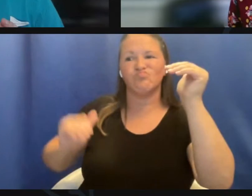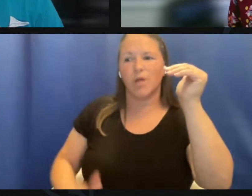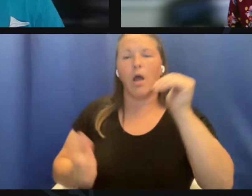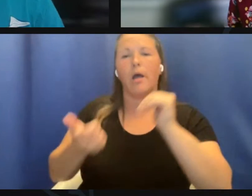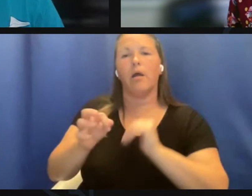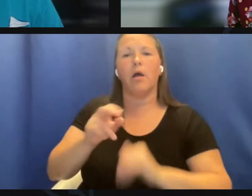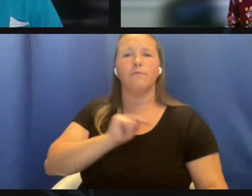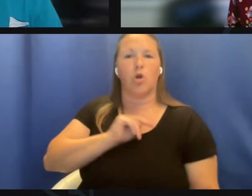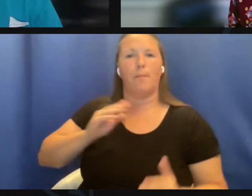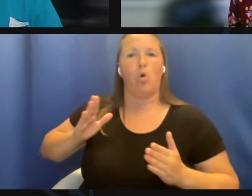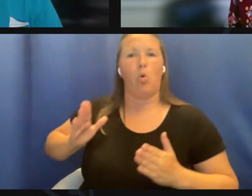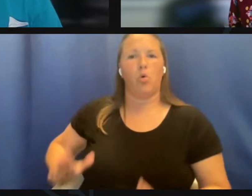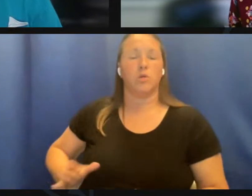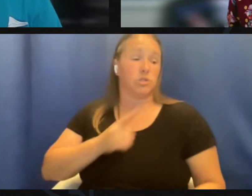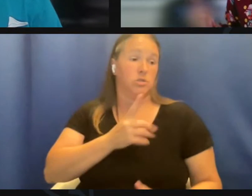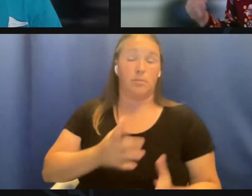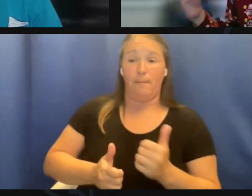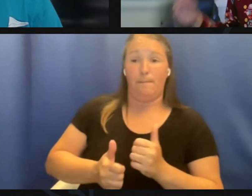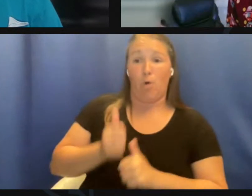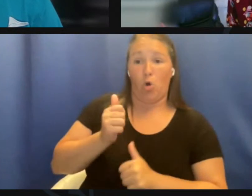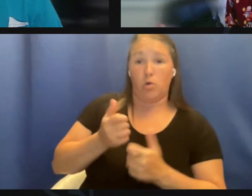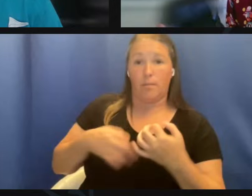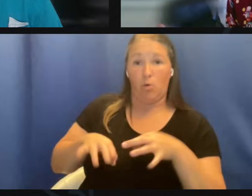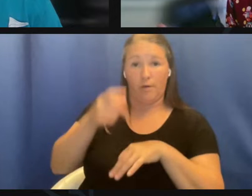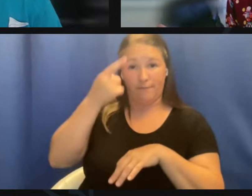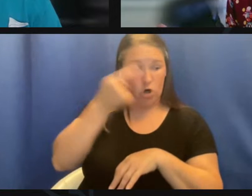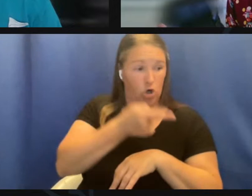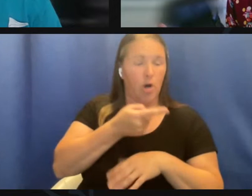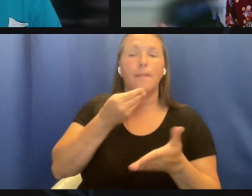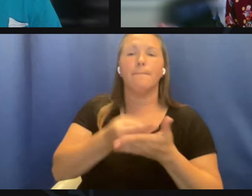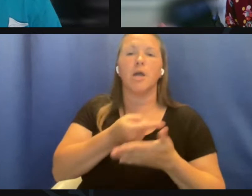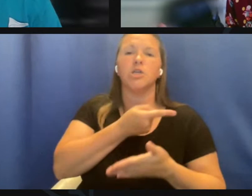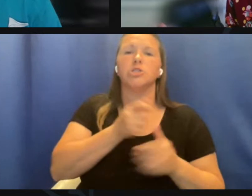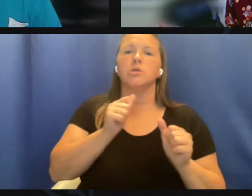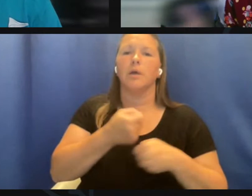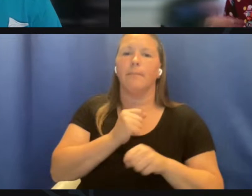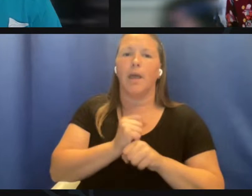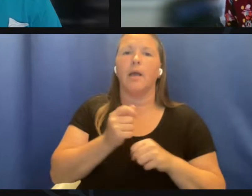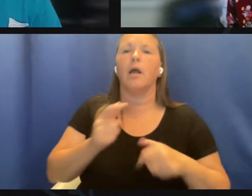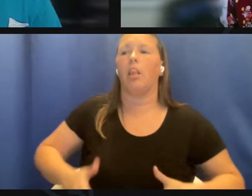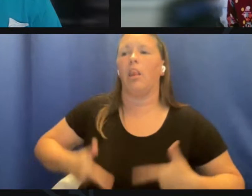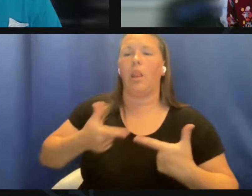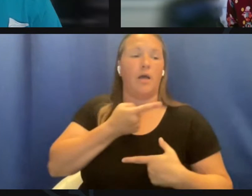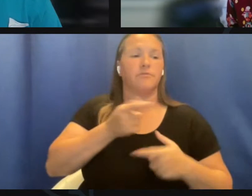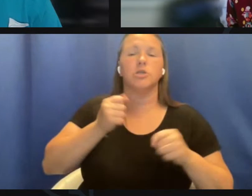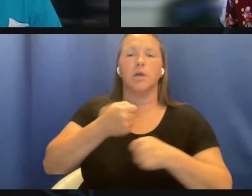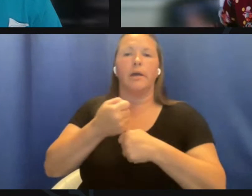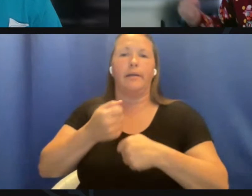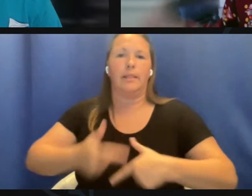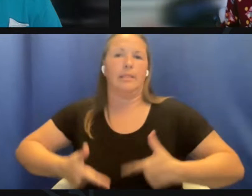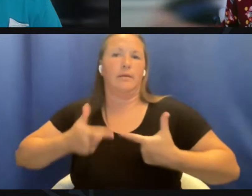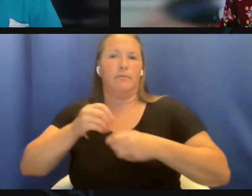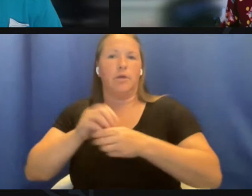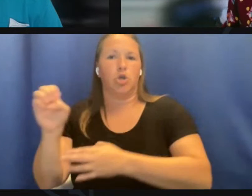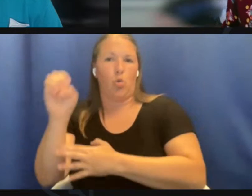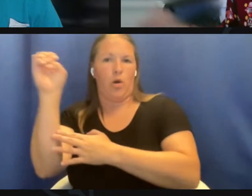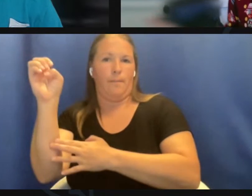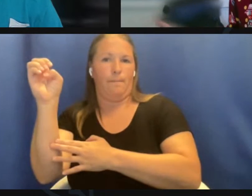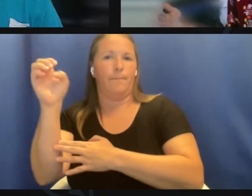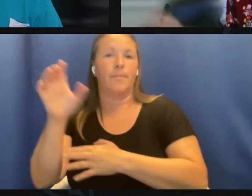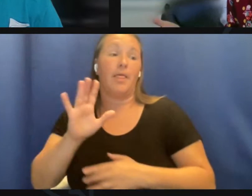make in America's growth and the life she can live in Europe. And I would argue that's an equal measure, but the life in